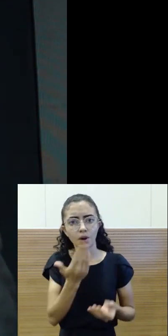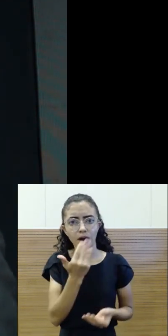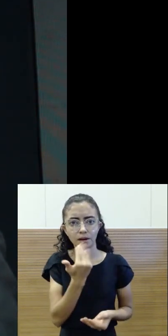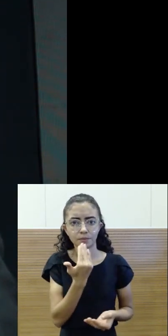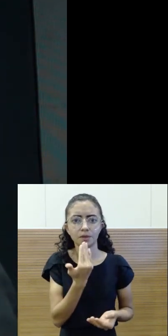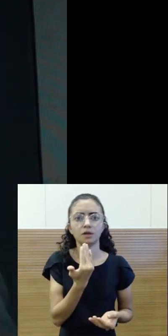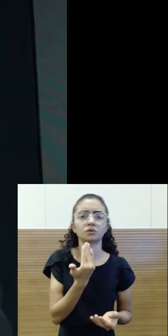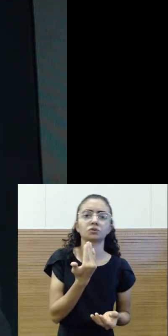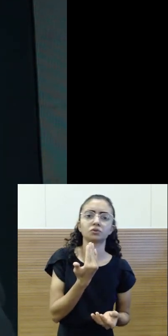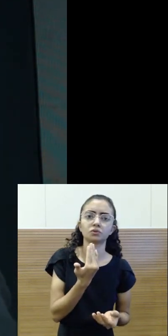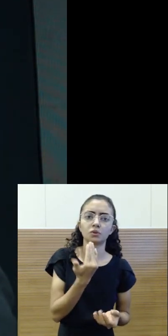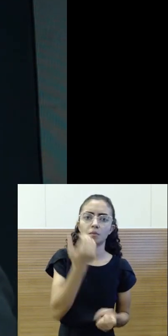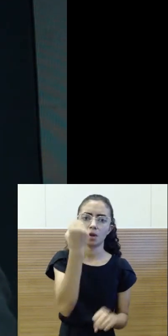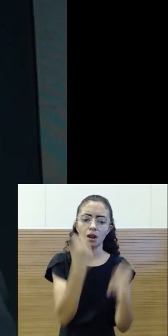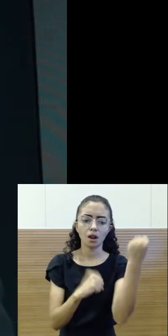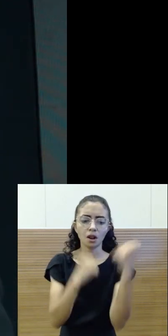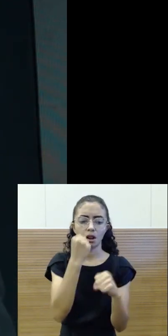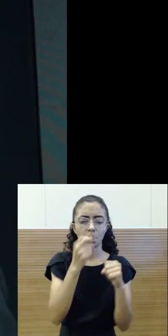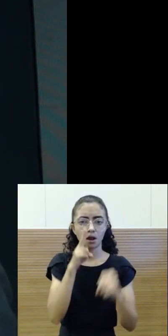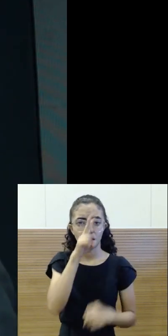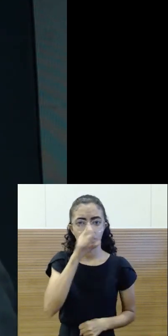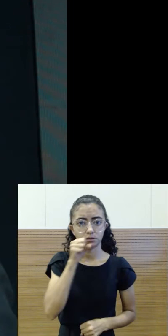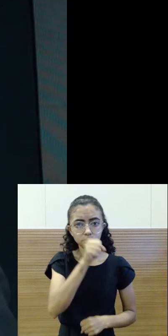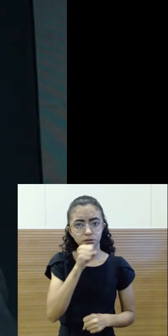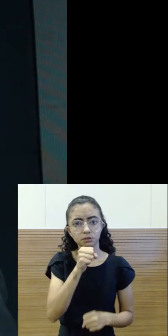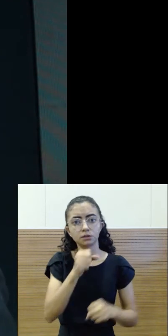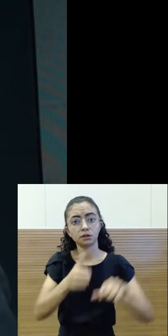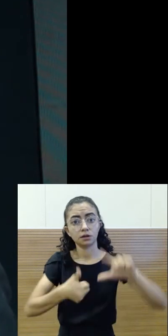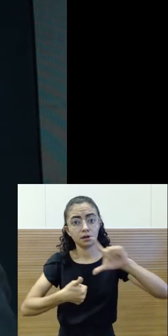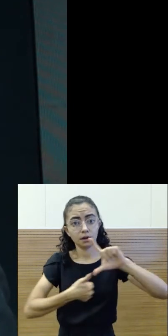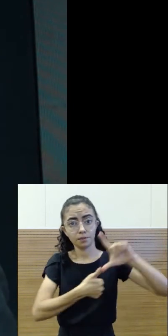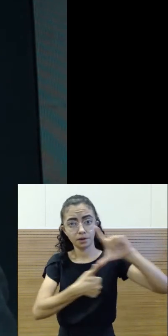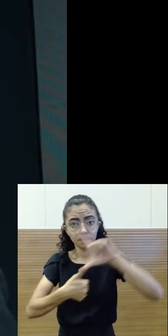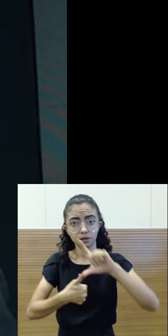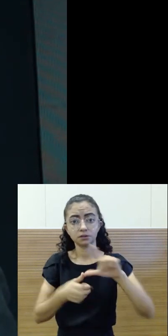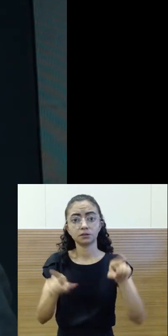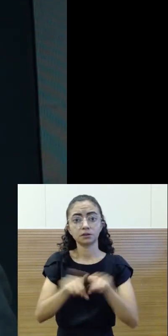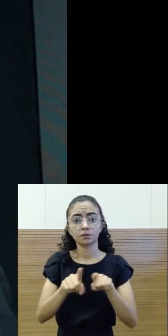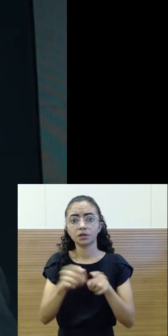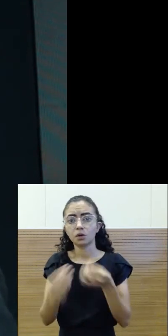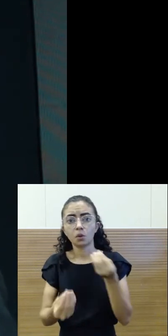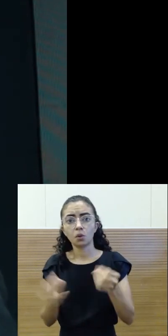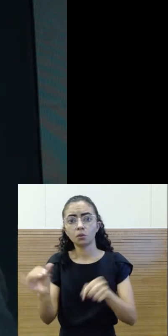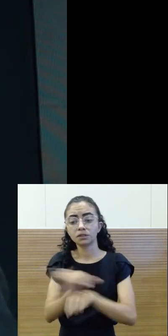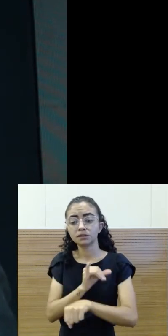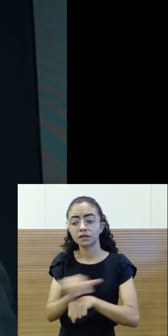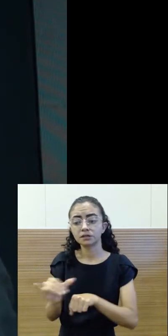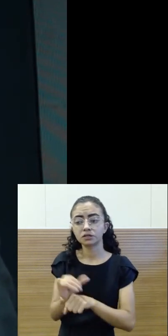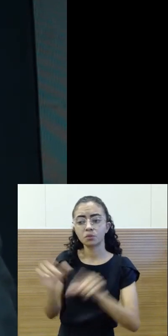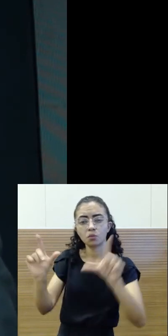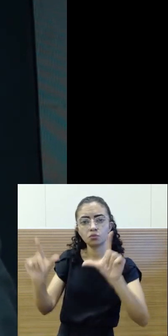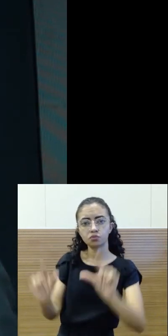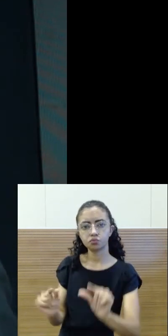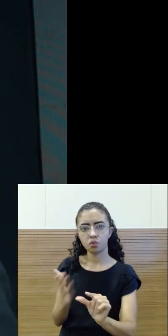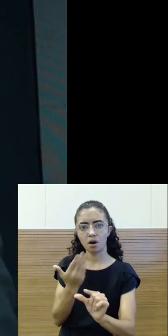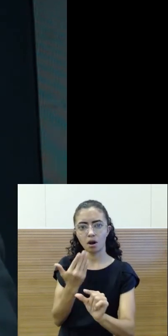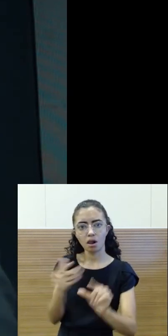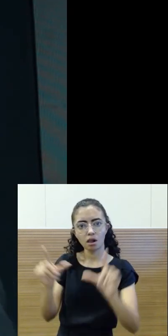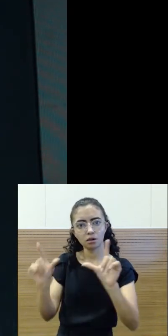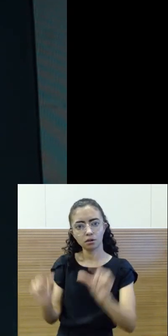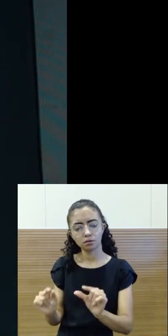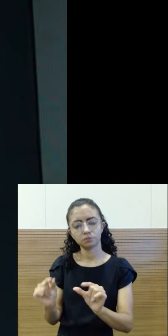access and consumption of ultra-processed food in Latin America and strategies to reduce